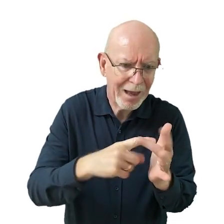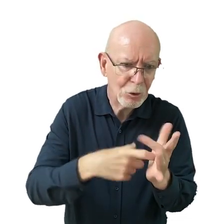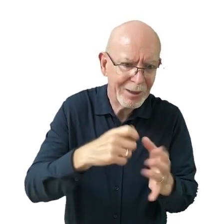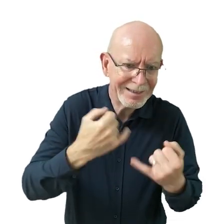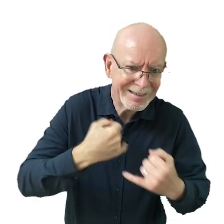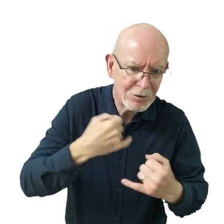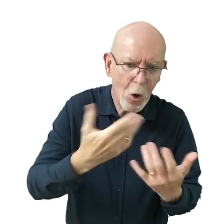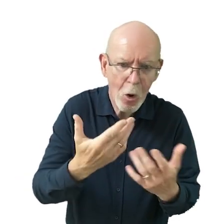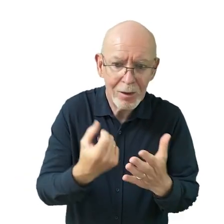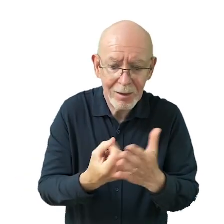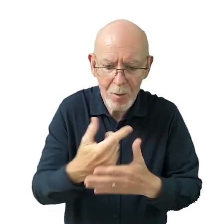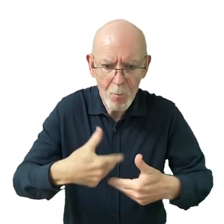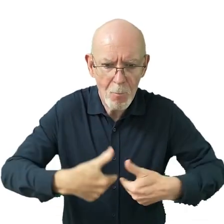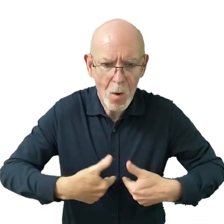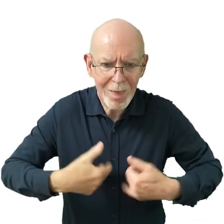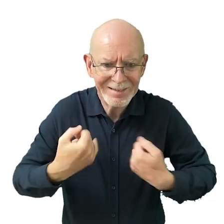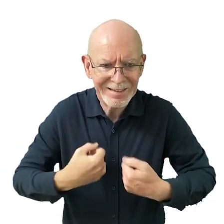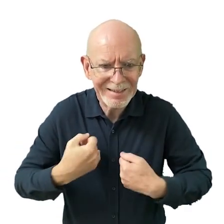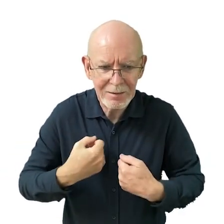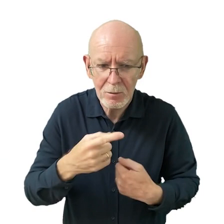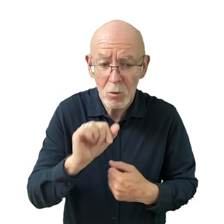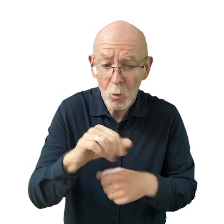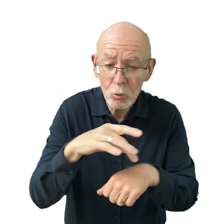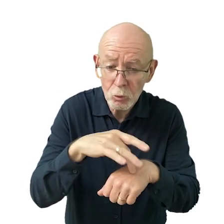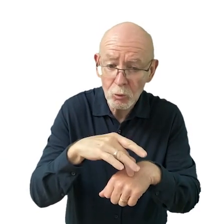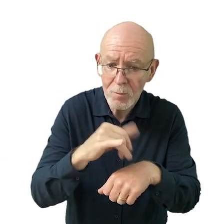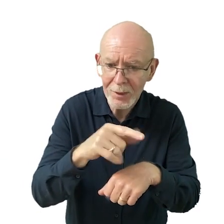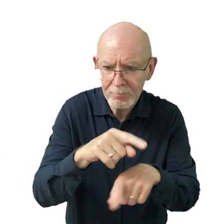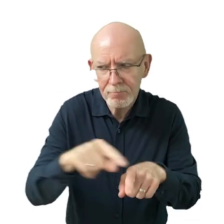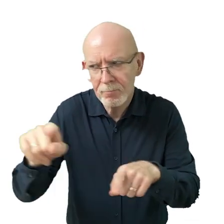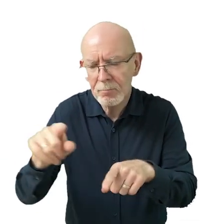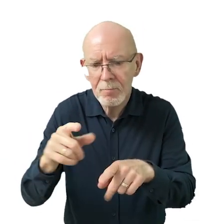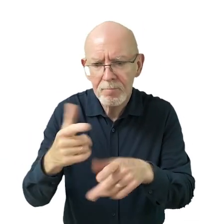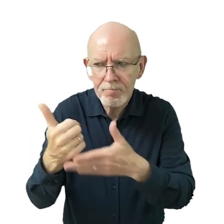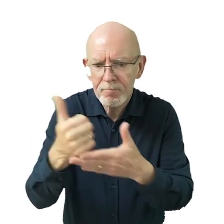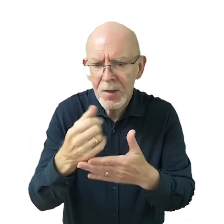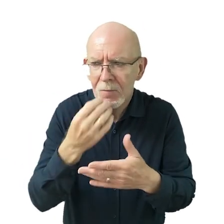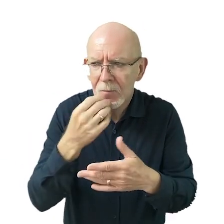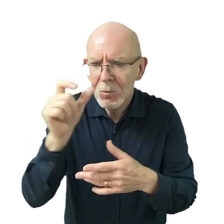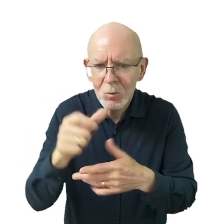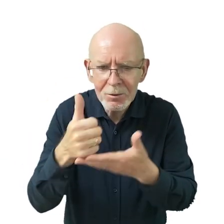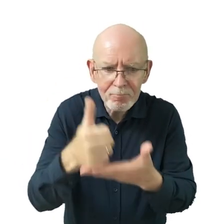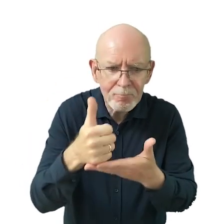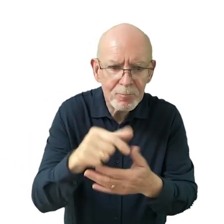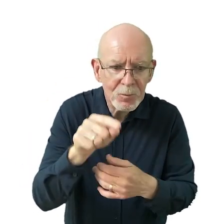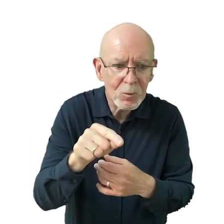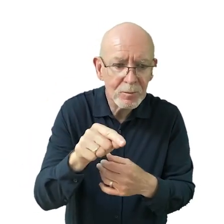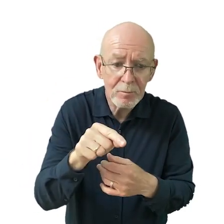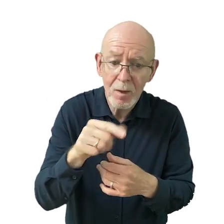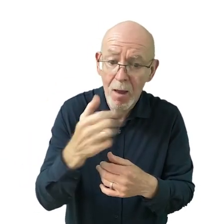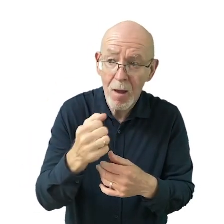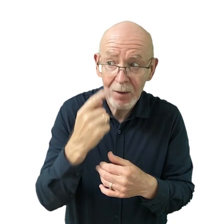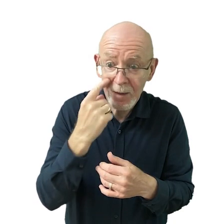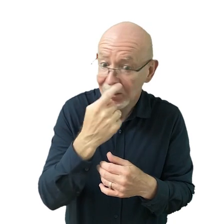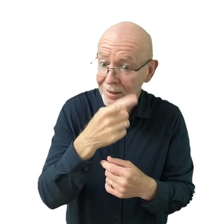and inflammatory bowel diseases. Your GP may also refer you to a dietitian. There